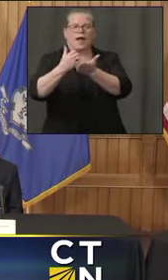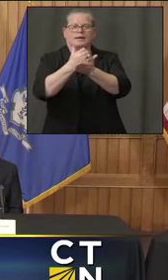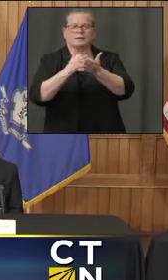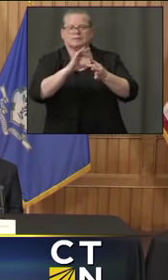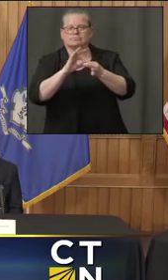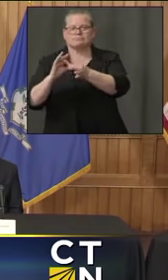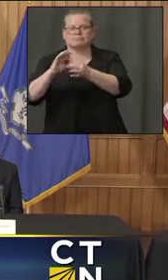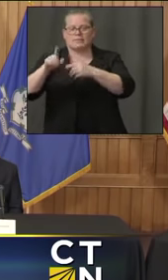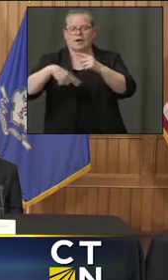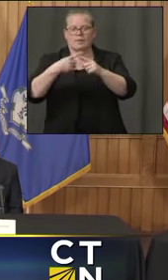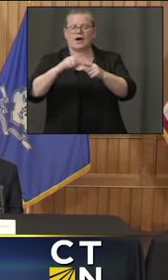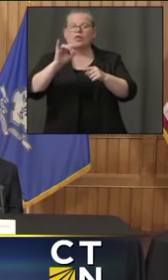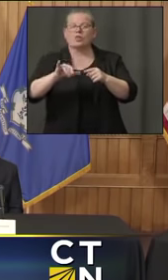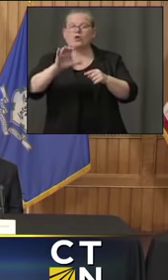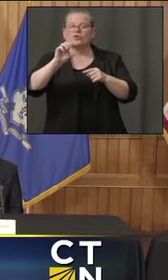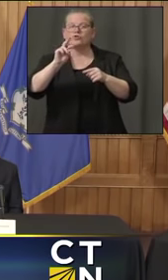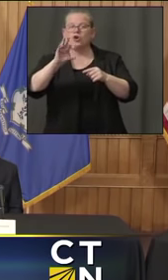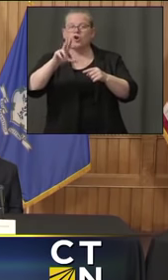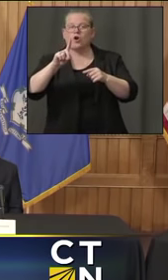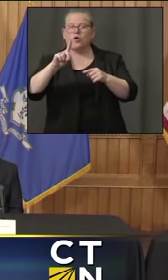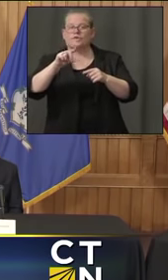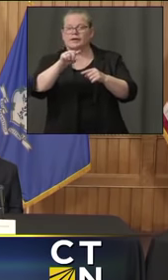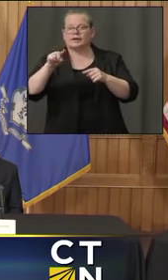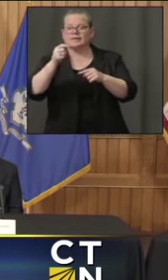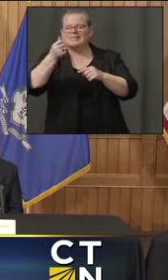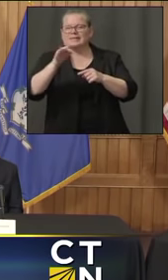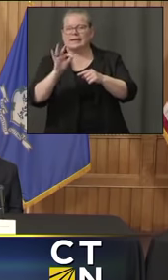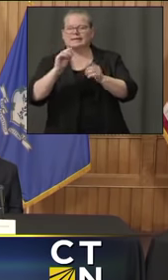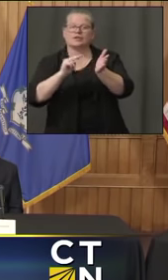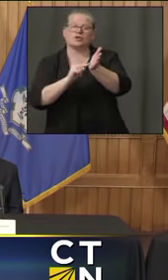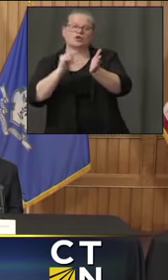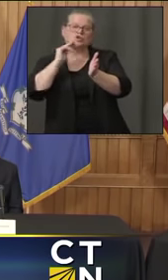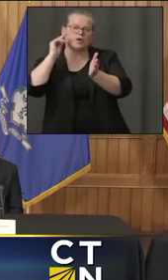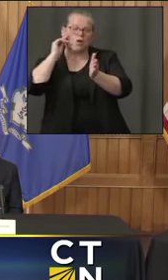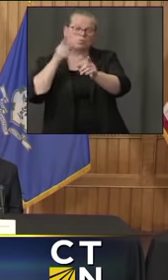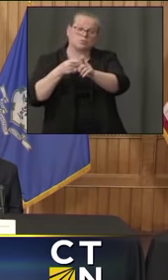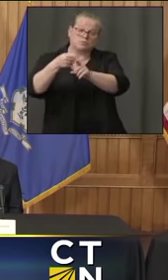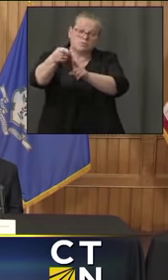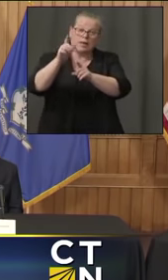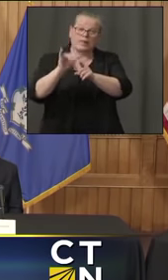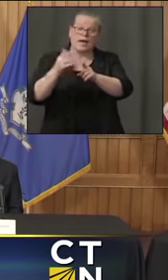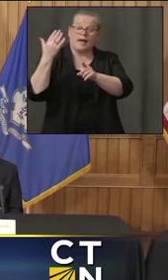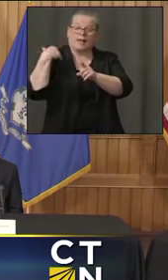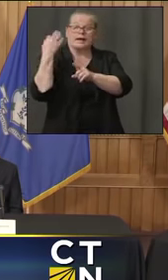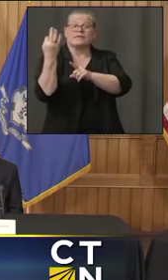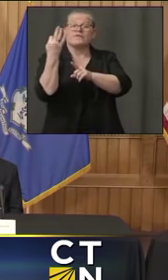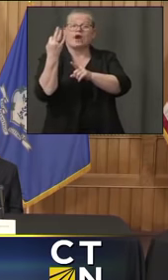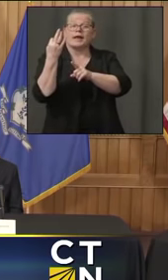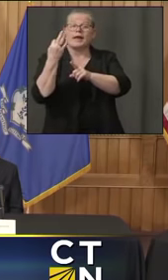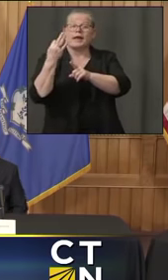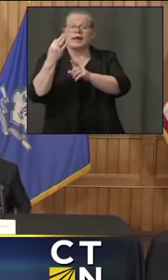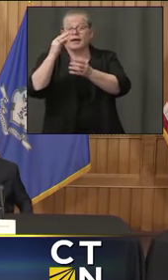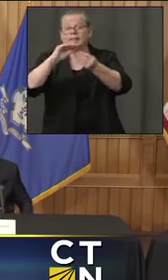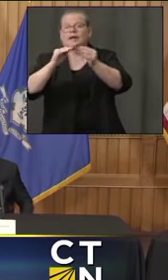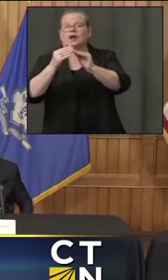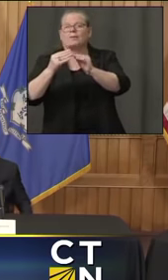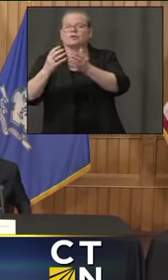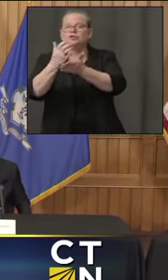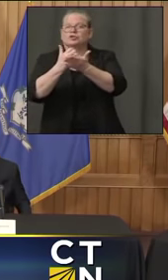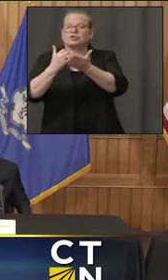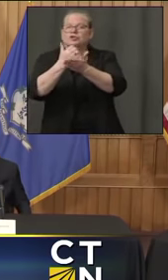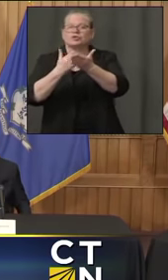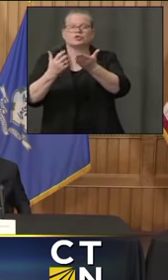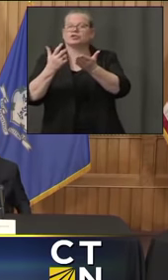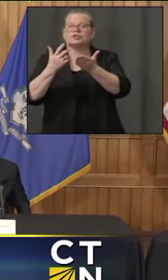Friday. Do you have any of that information, like how that's going in terms of testing? The recovery statistics, I apologize.